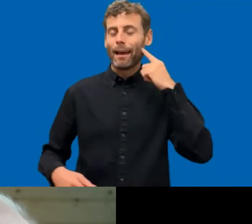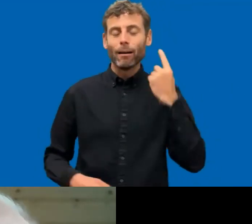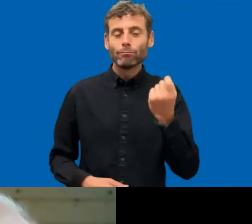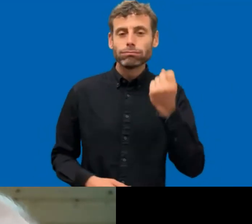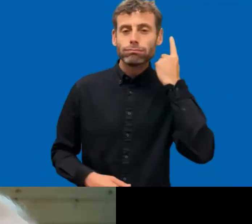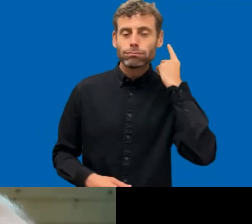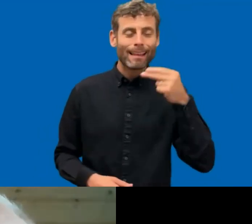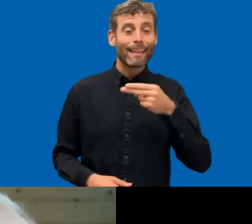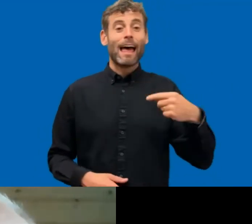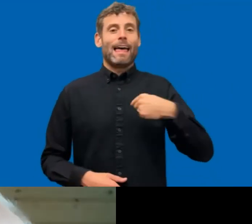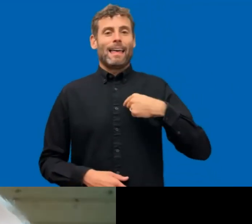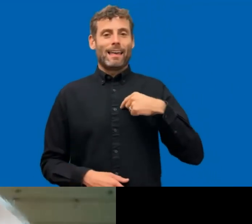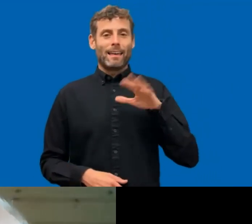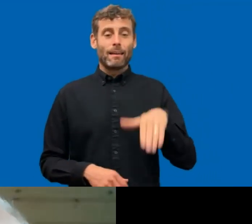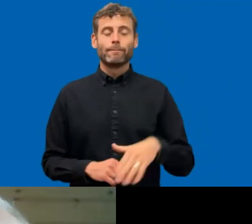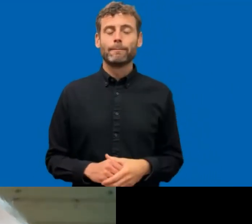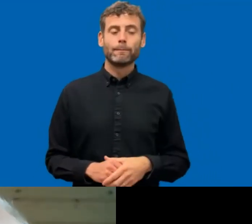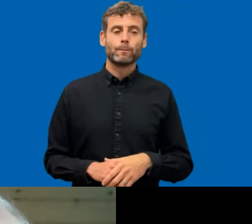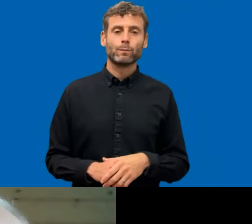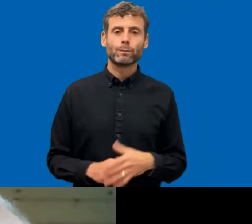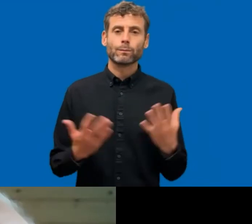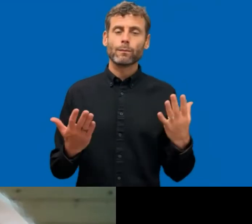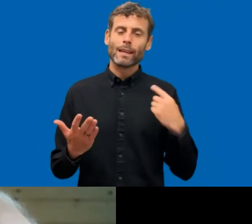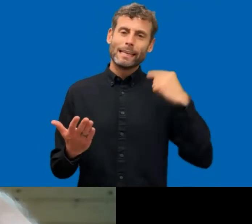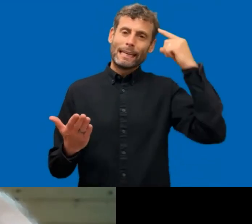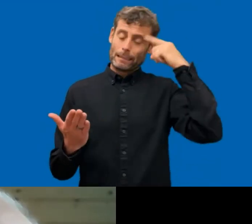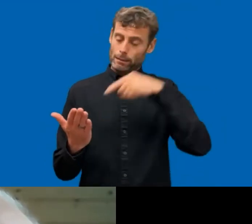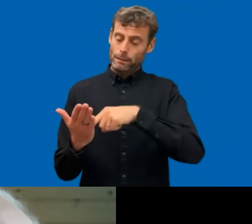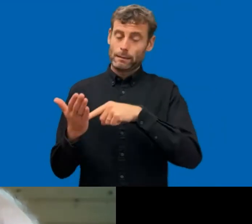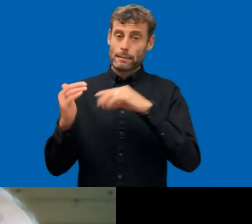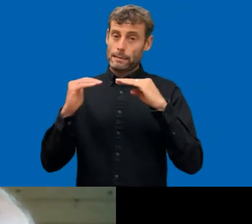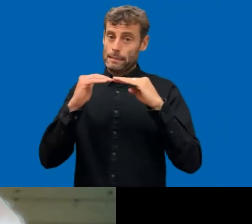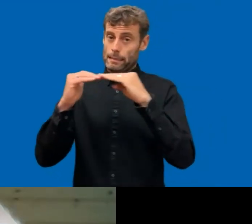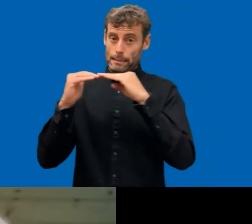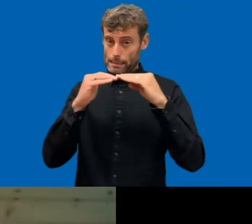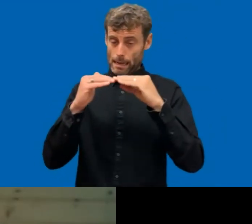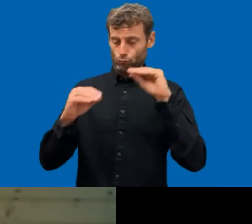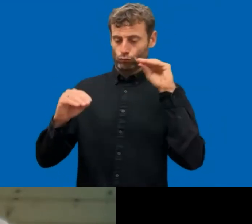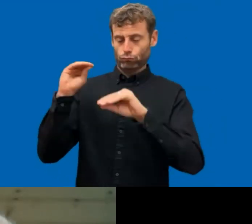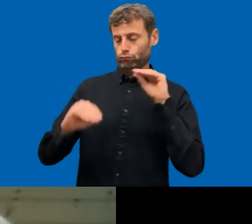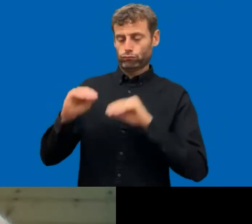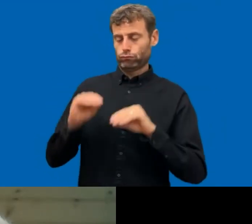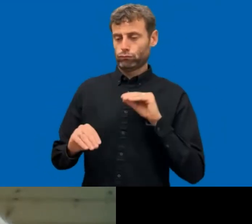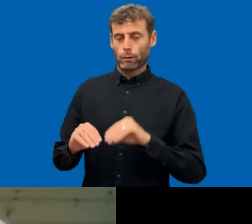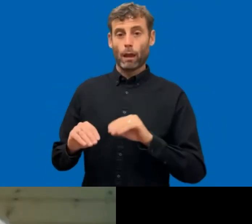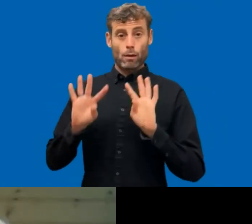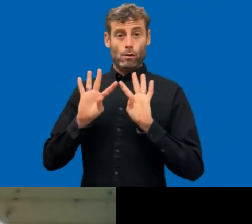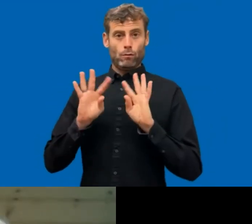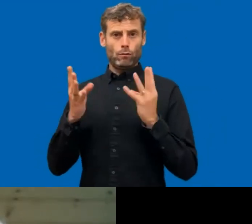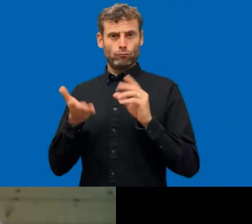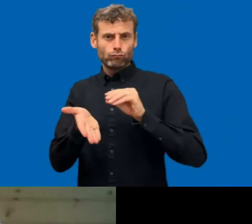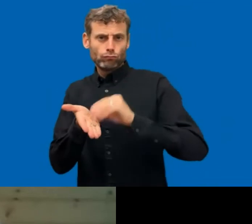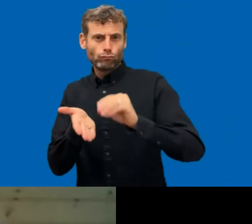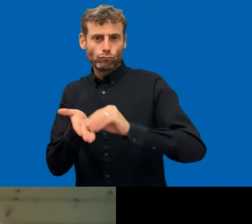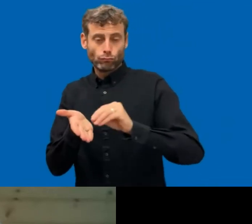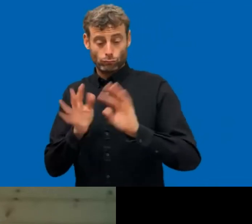would definitely benefit from more end users among the experts creating the standards. The users would